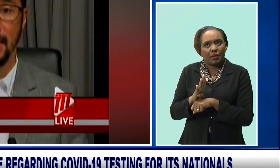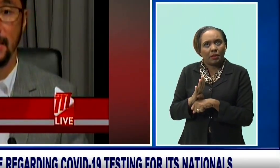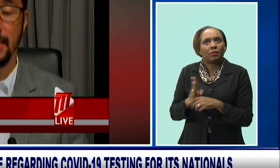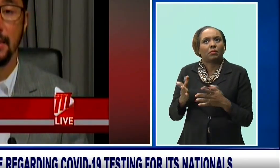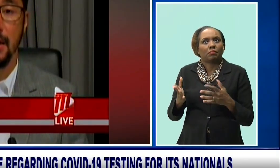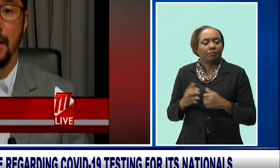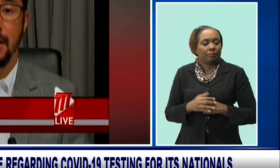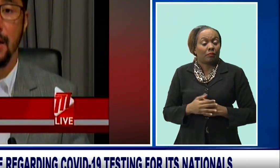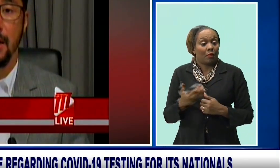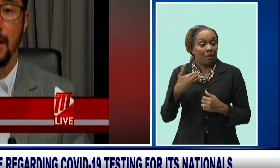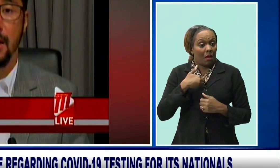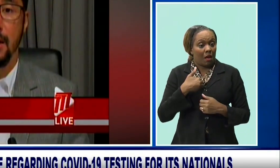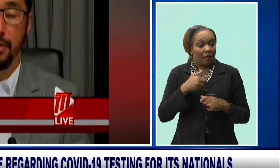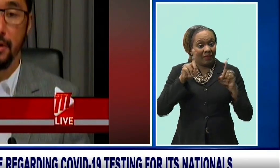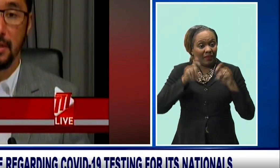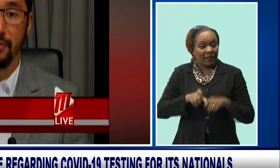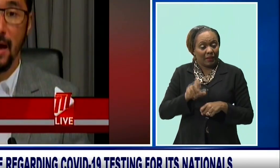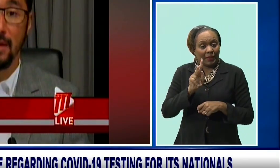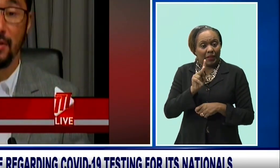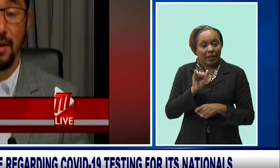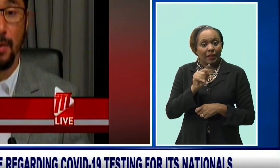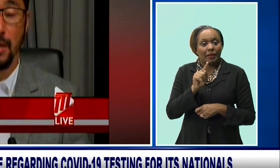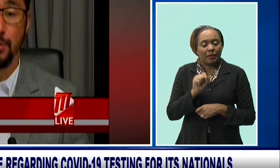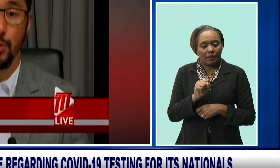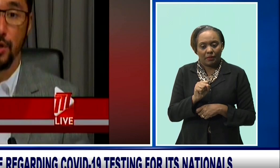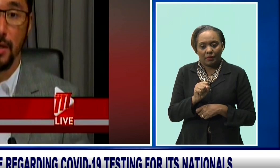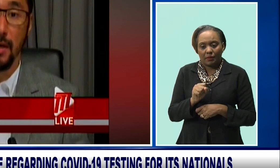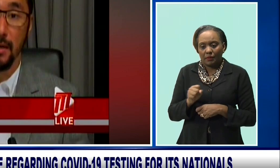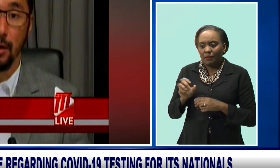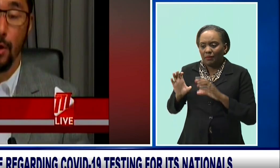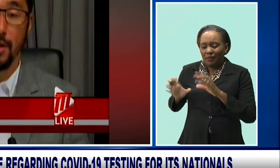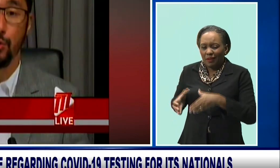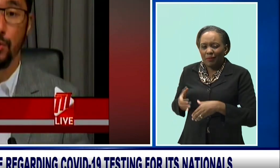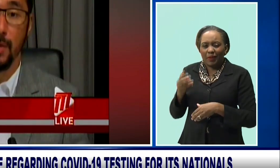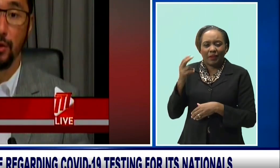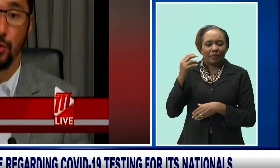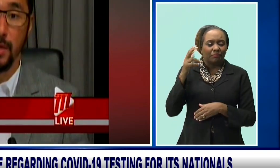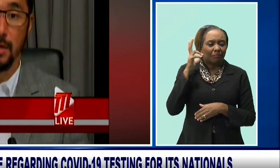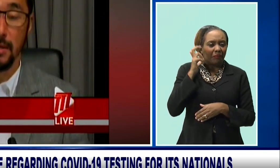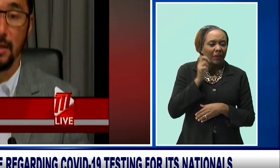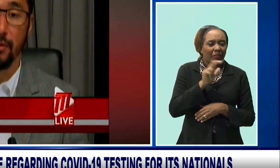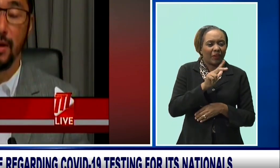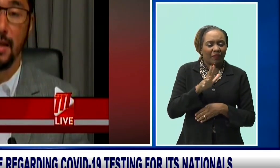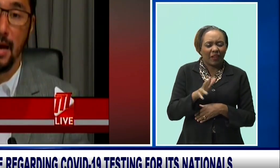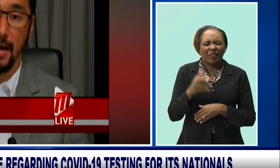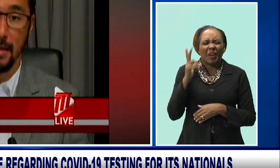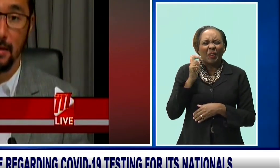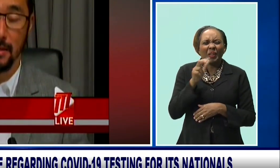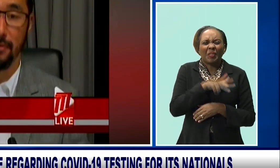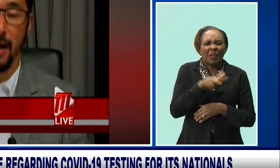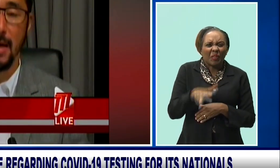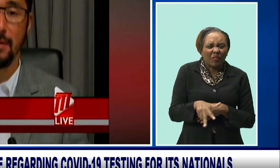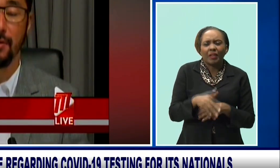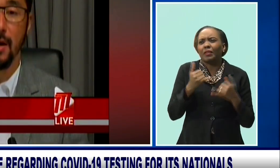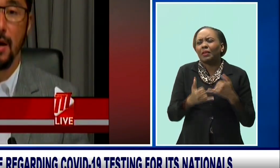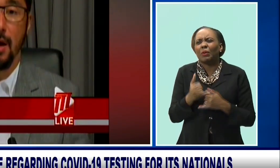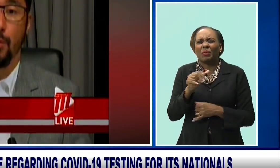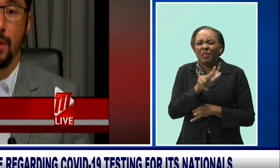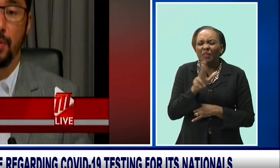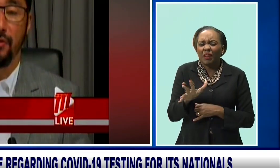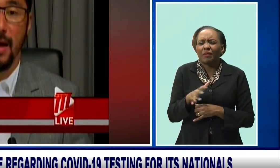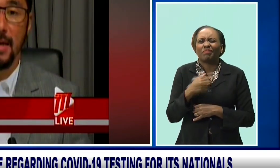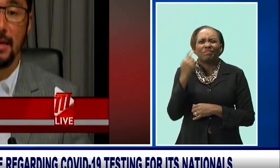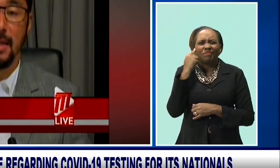testing cases. Thankfully, our 35, the number keeps switching. The lawyers wrote me and told me 33, then I hear 35.